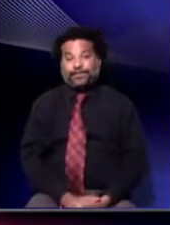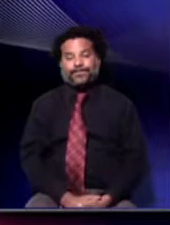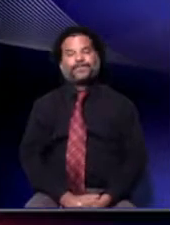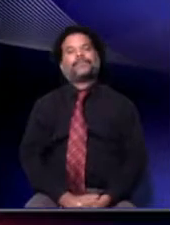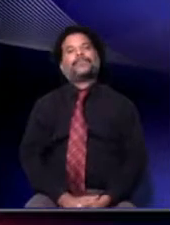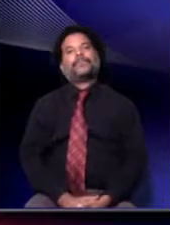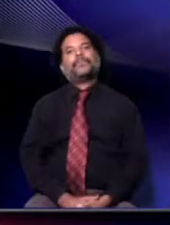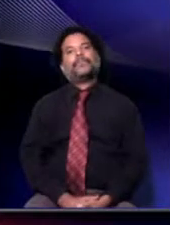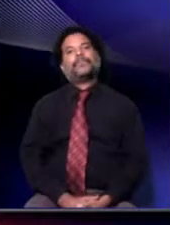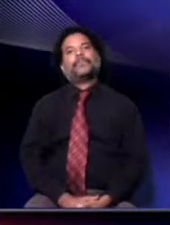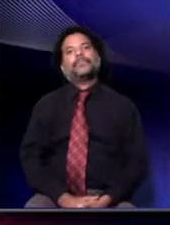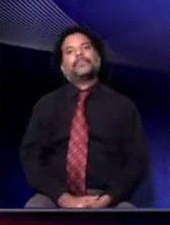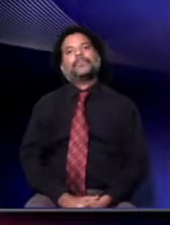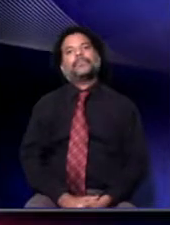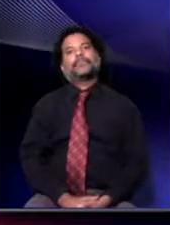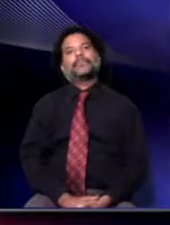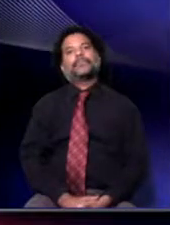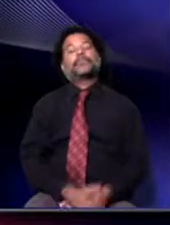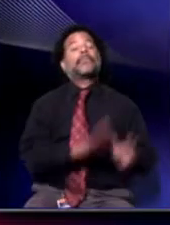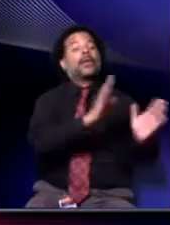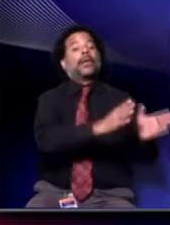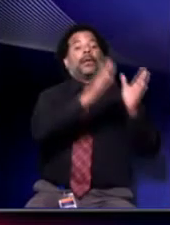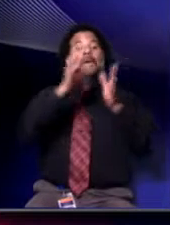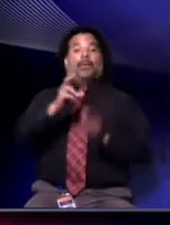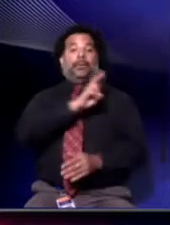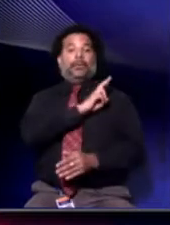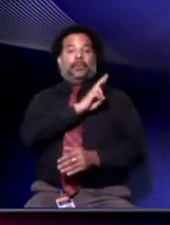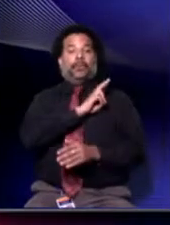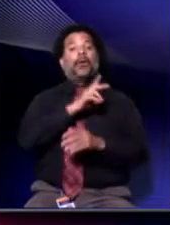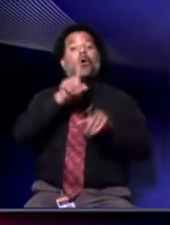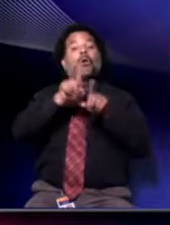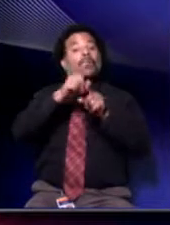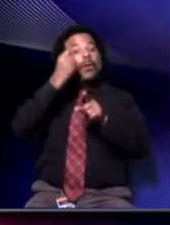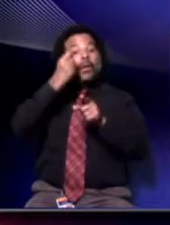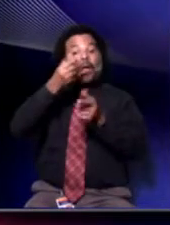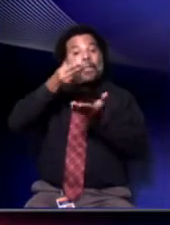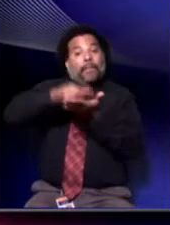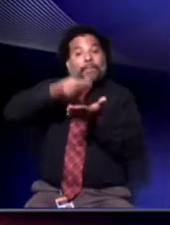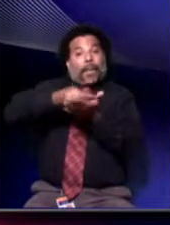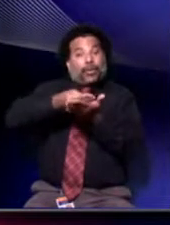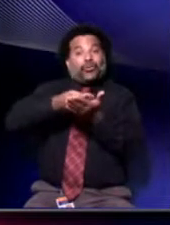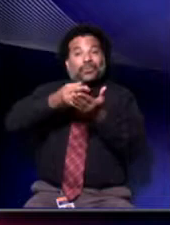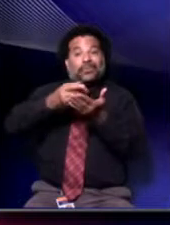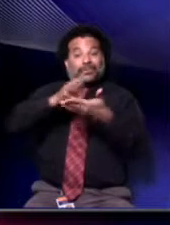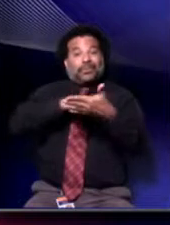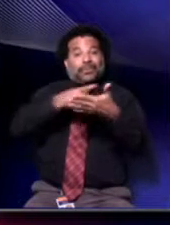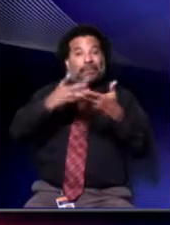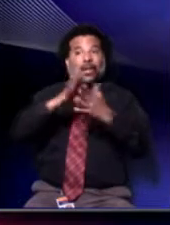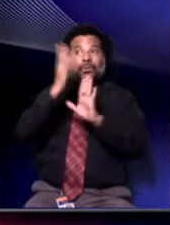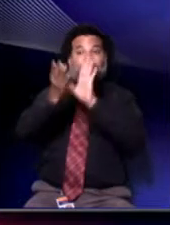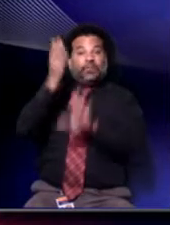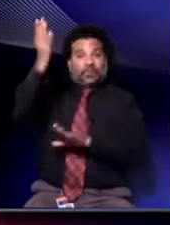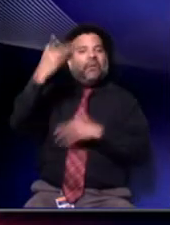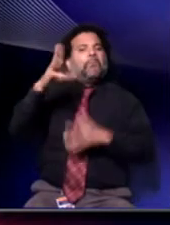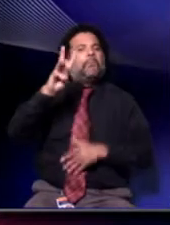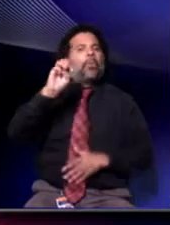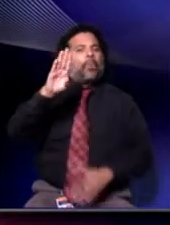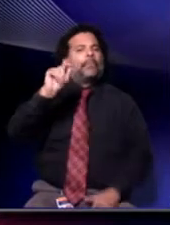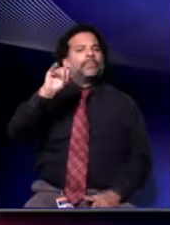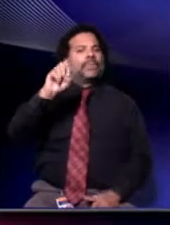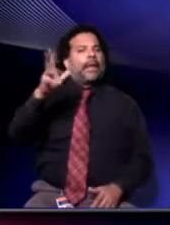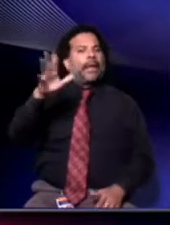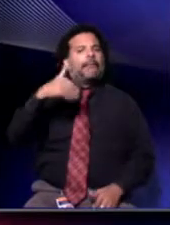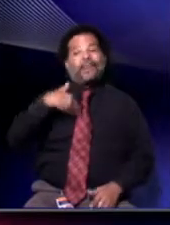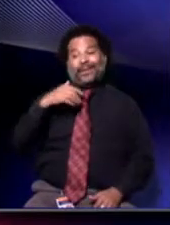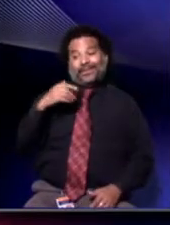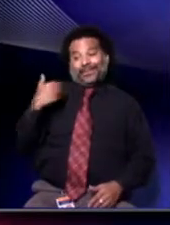are. One other thing, the budget that we submitted is on the website now. We Okay, submitted great. on September 1st, and all agencies had to do that,